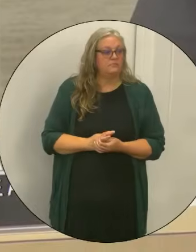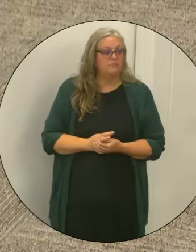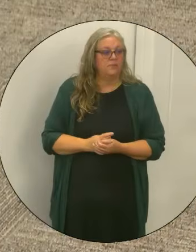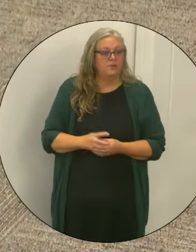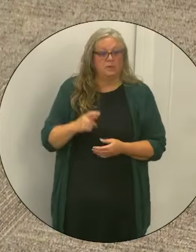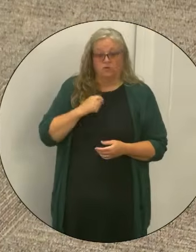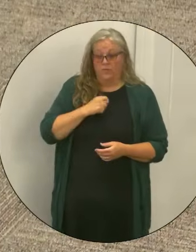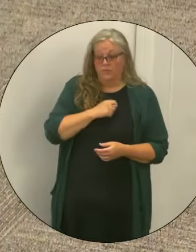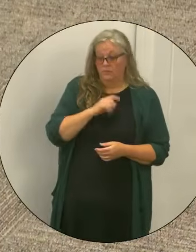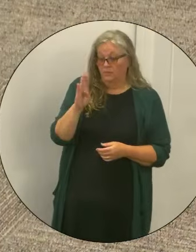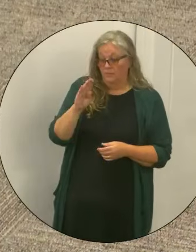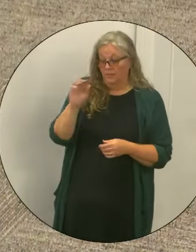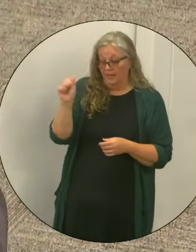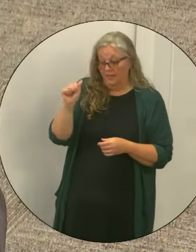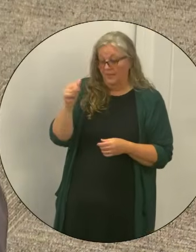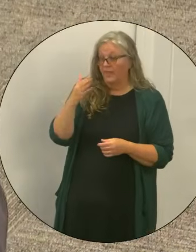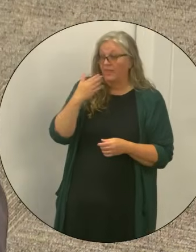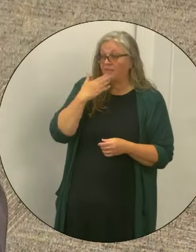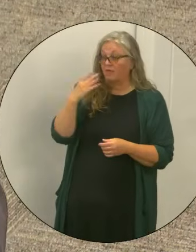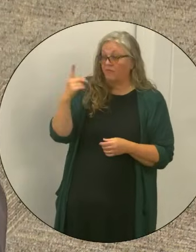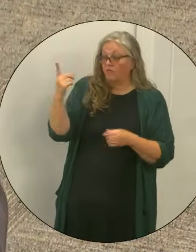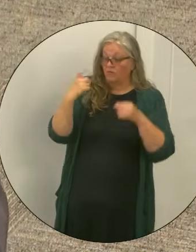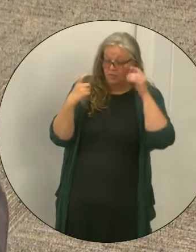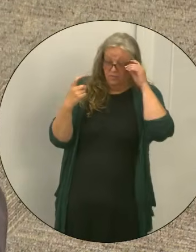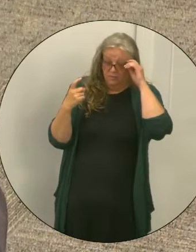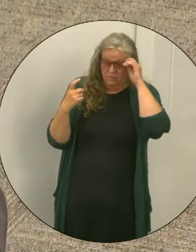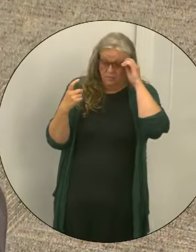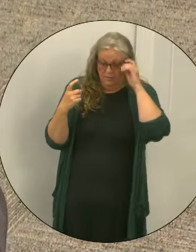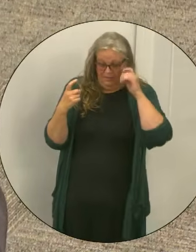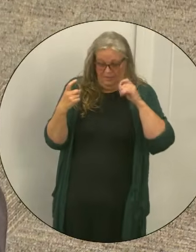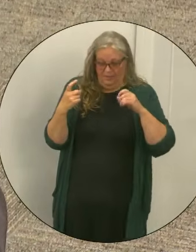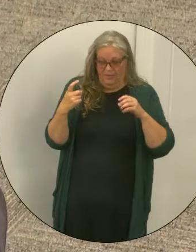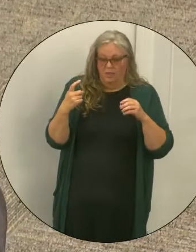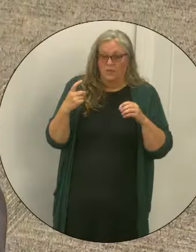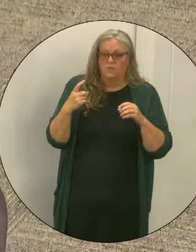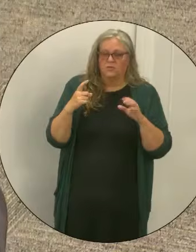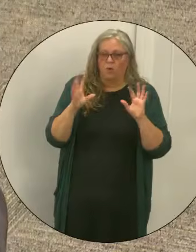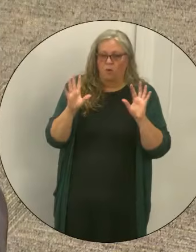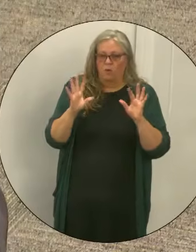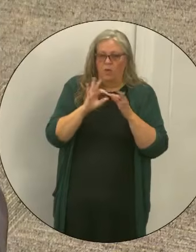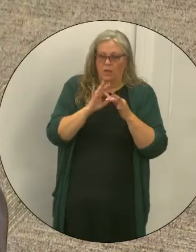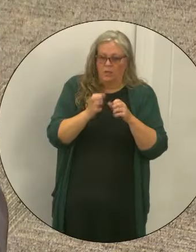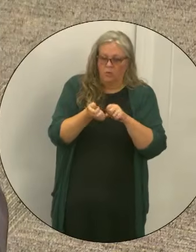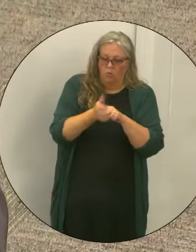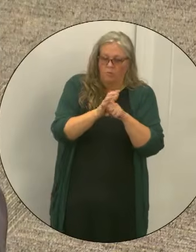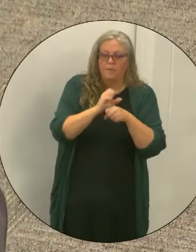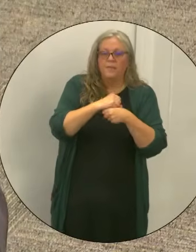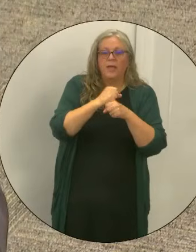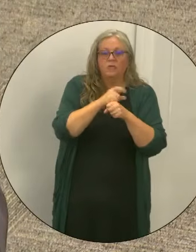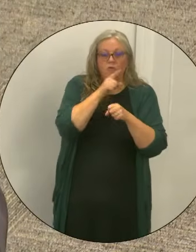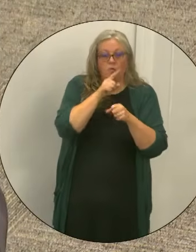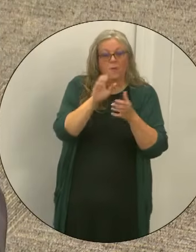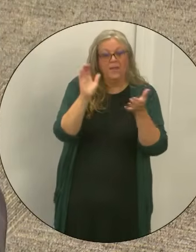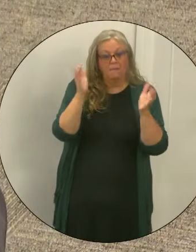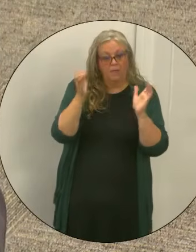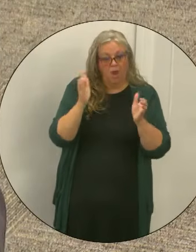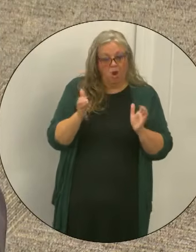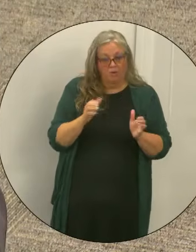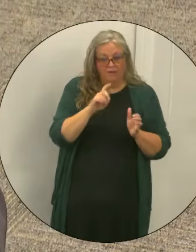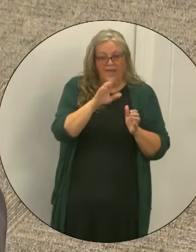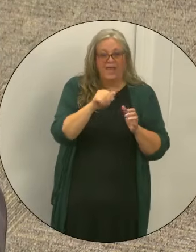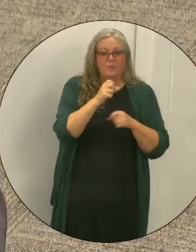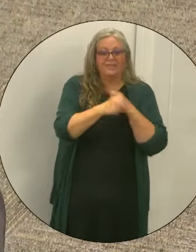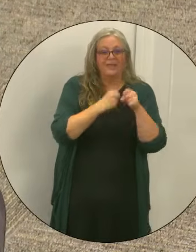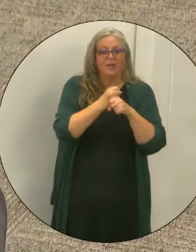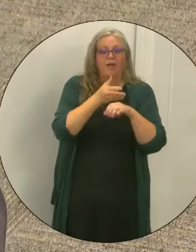Trustee Bustamante Adams, thank you for the question. So regarding COVID, so we were careful to make sure when we did the comparative data that was the year